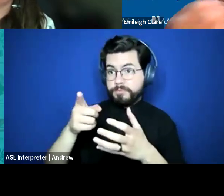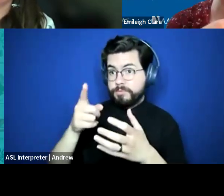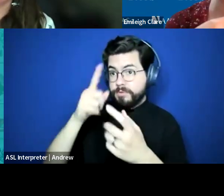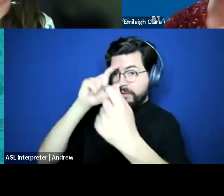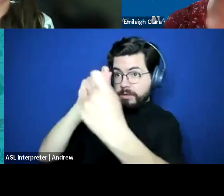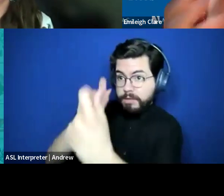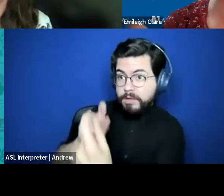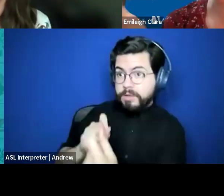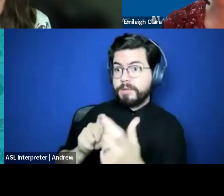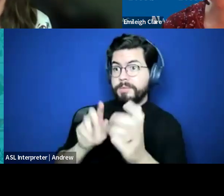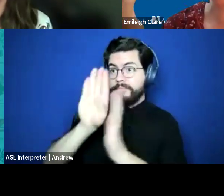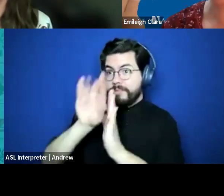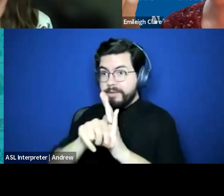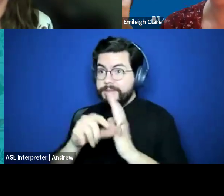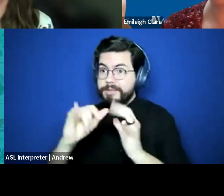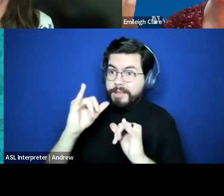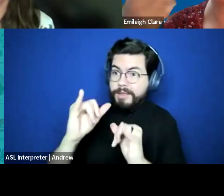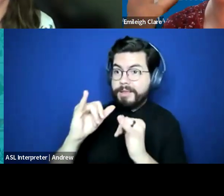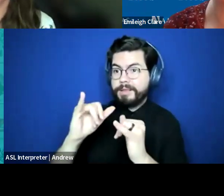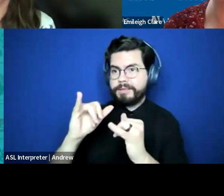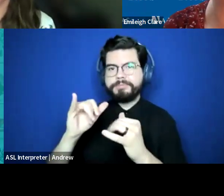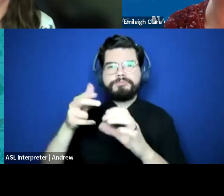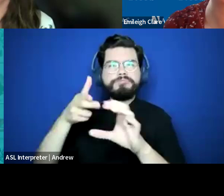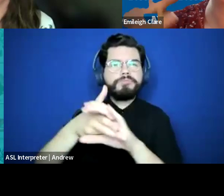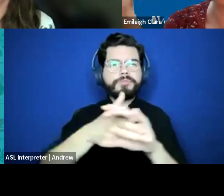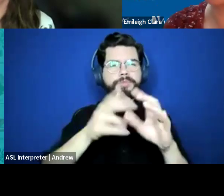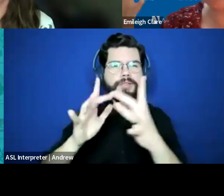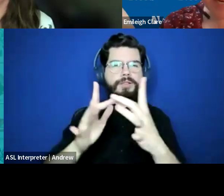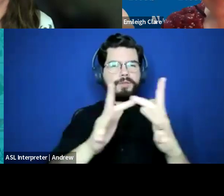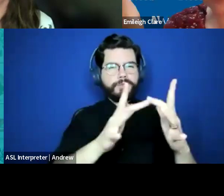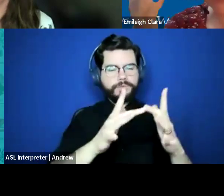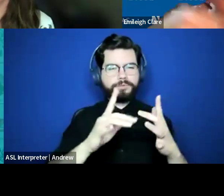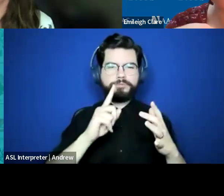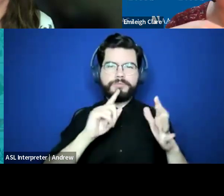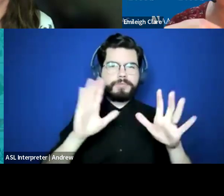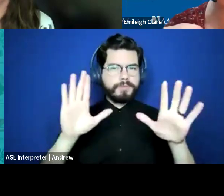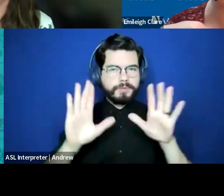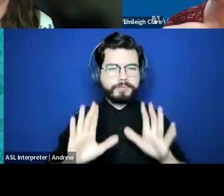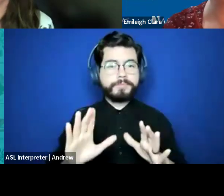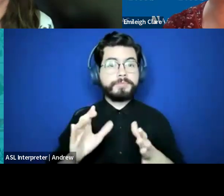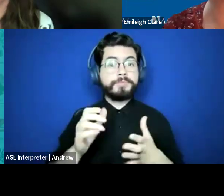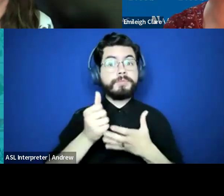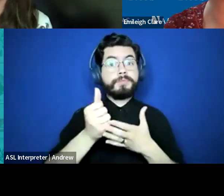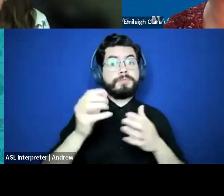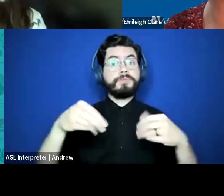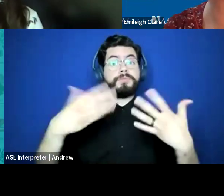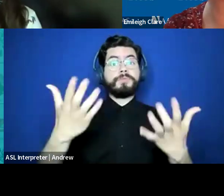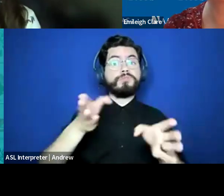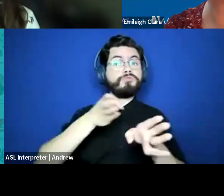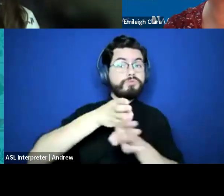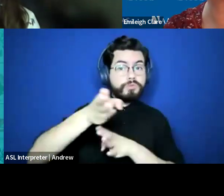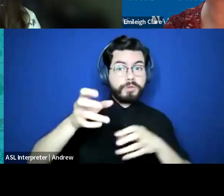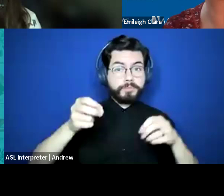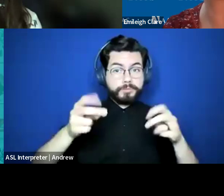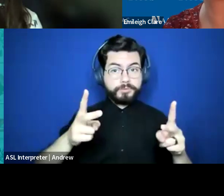or backgrounds. Joining those networks because you can find like career opportunities. Like I think I knew